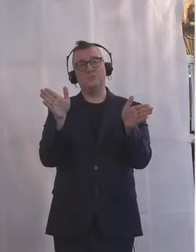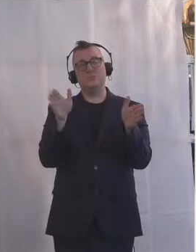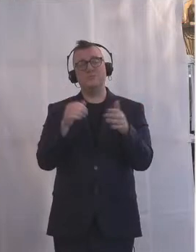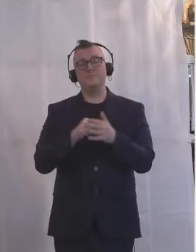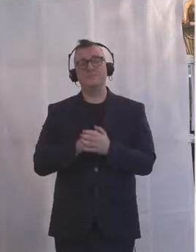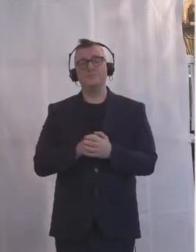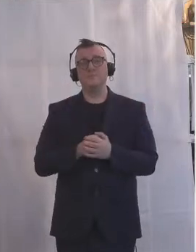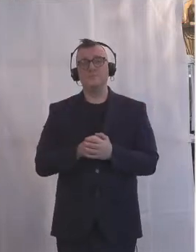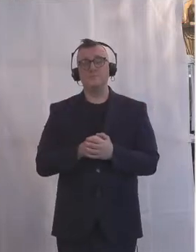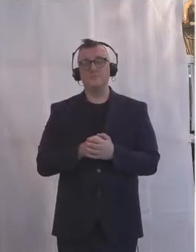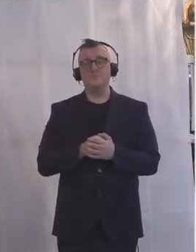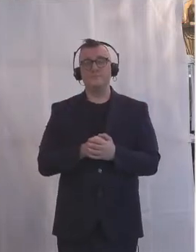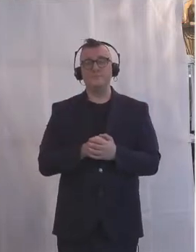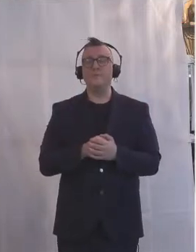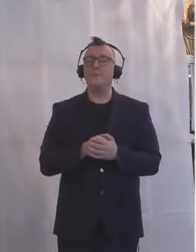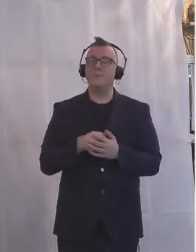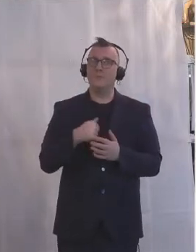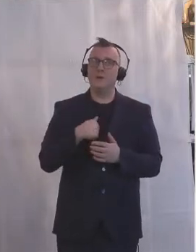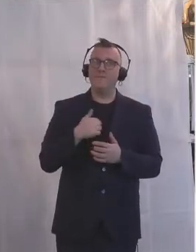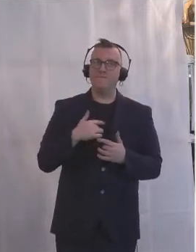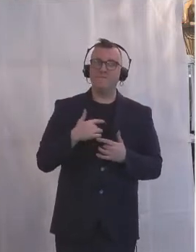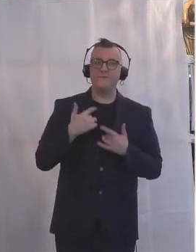base, but I would say